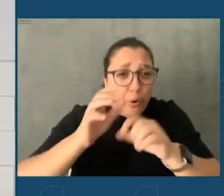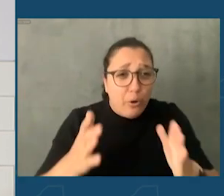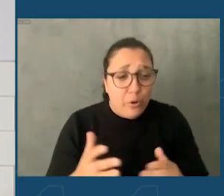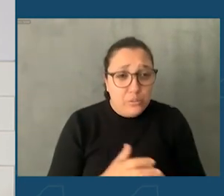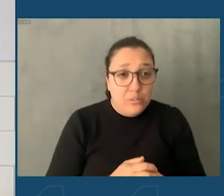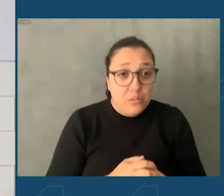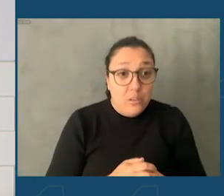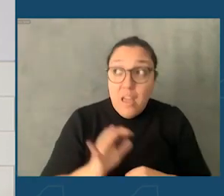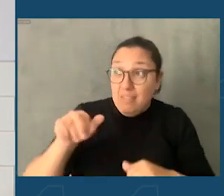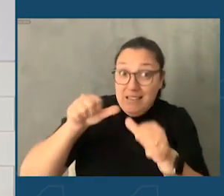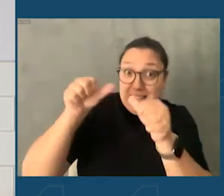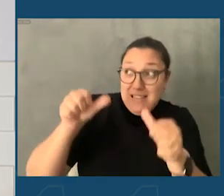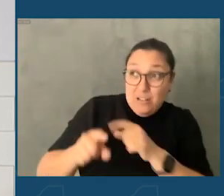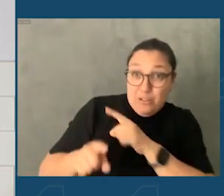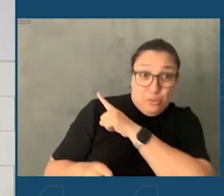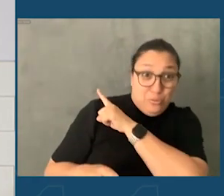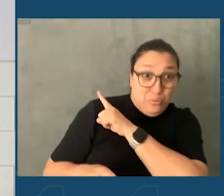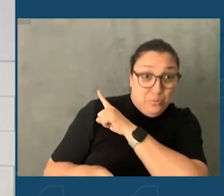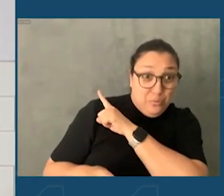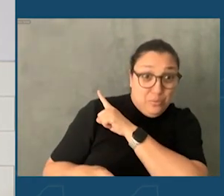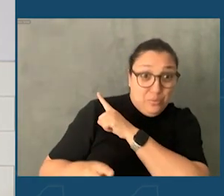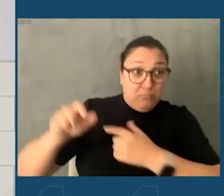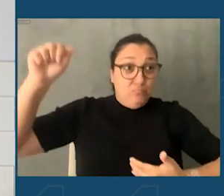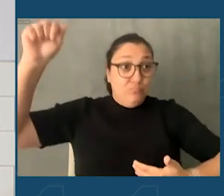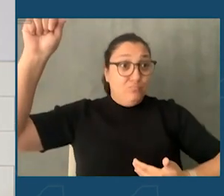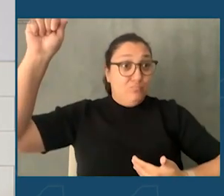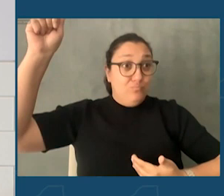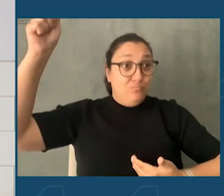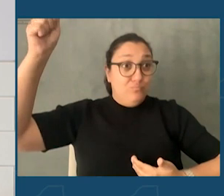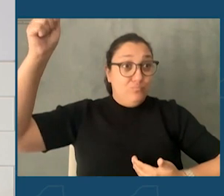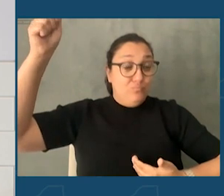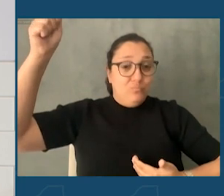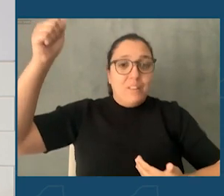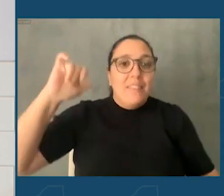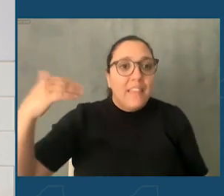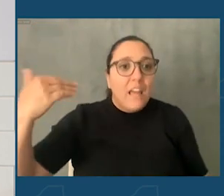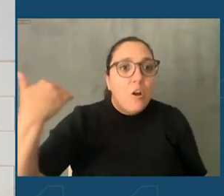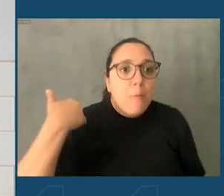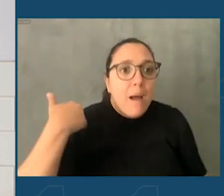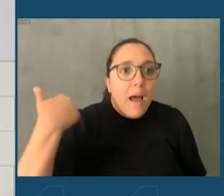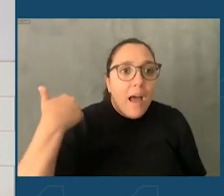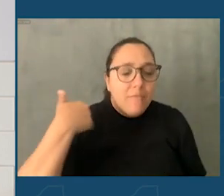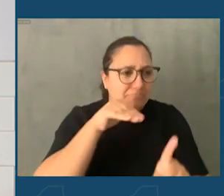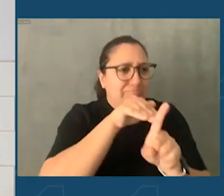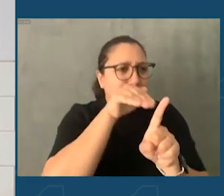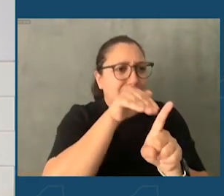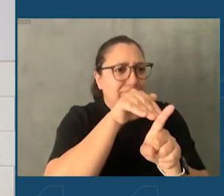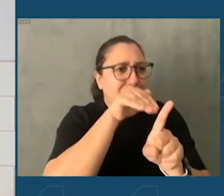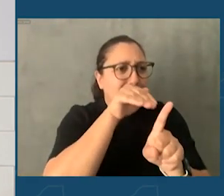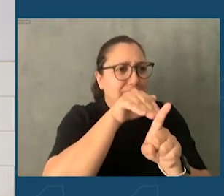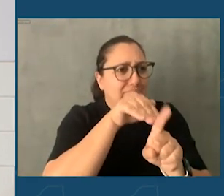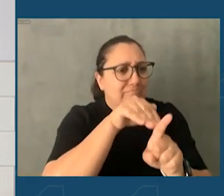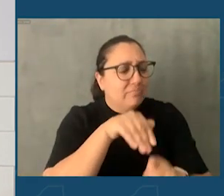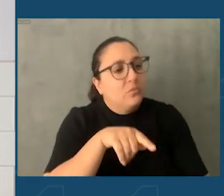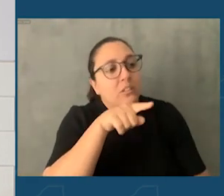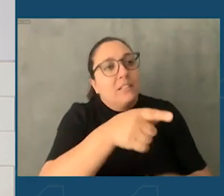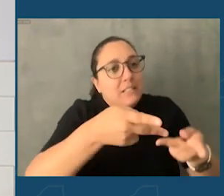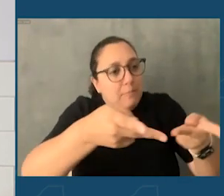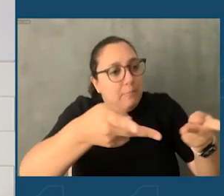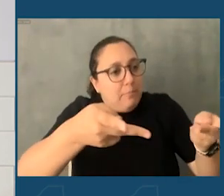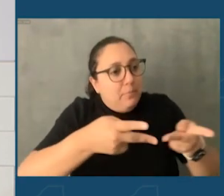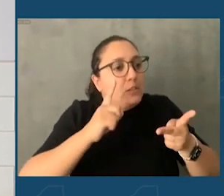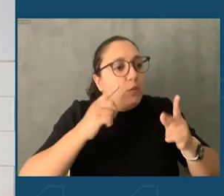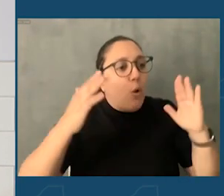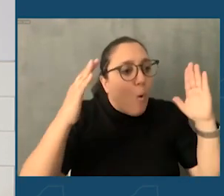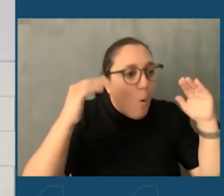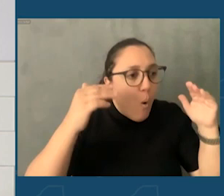behind us reminds us every day who we are as a city and as a nation, a place of hope and opportunity where people can